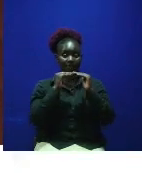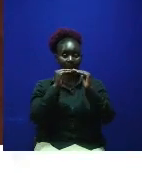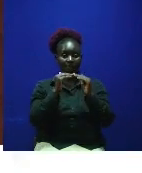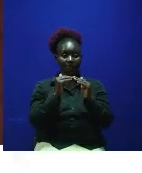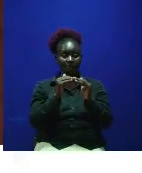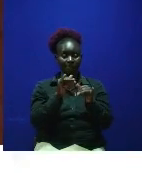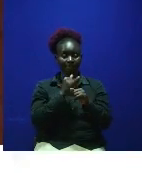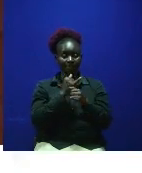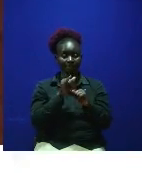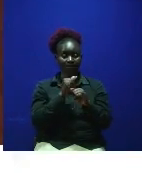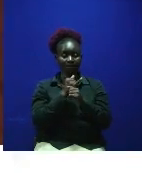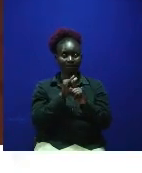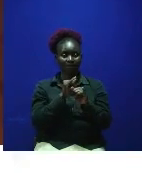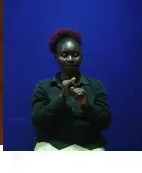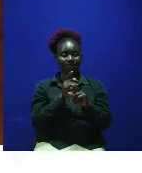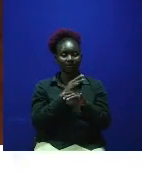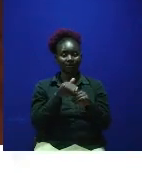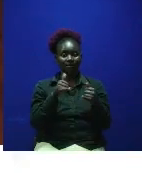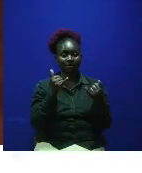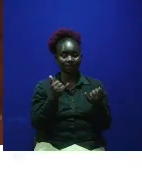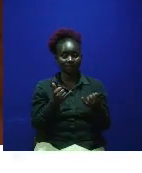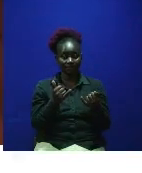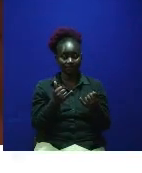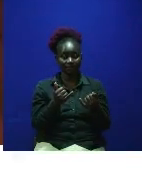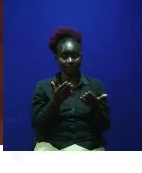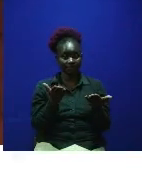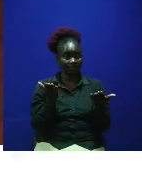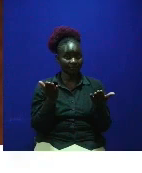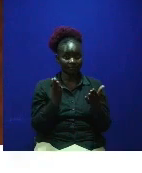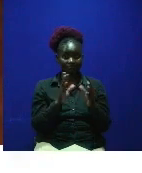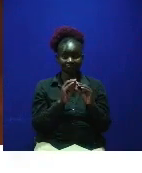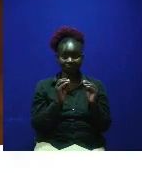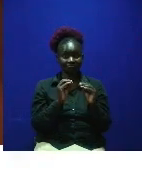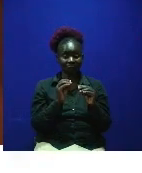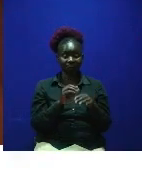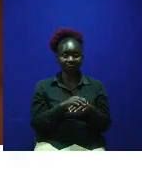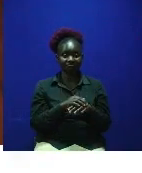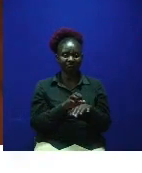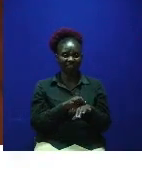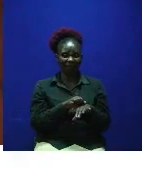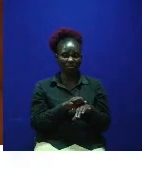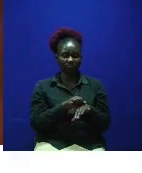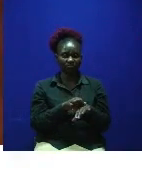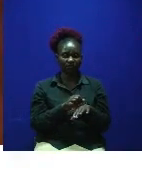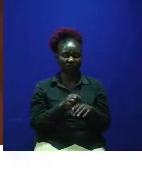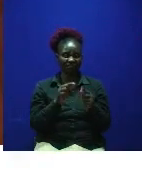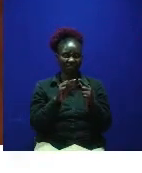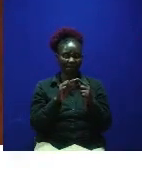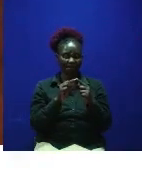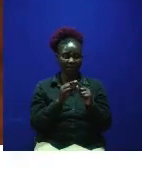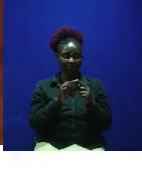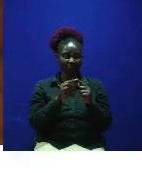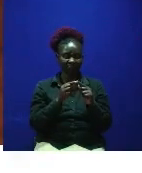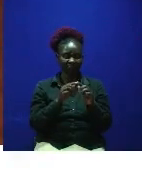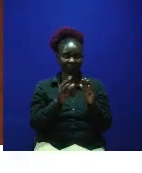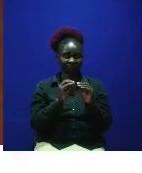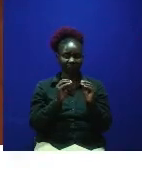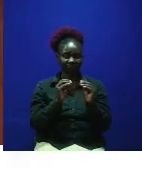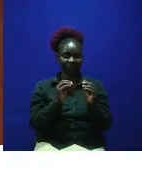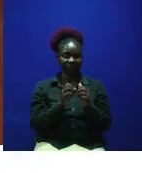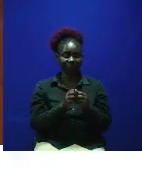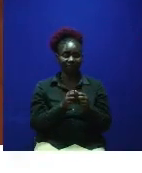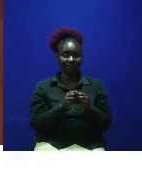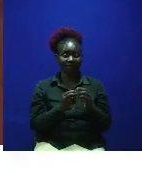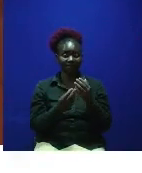omonto okonyora nga bono e appetite nyonere ogekure kya ta chikuyagia bintu biri bikwa biko moroma biatekire biasirire bone genda ta kitene